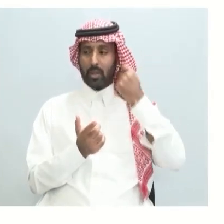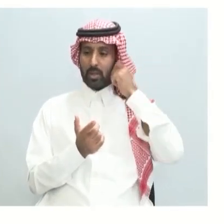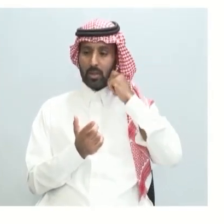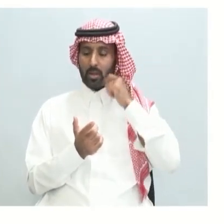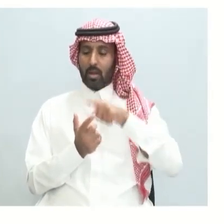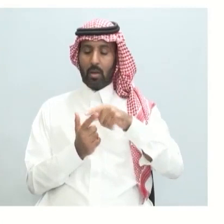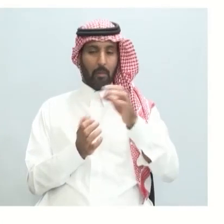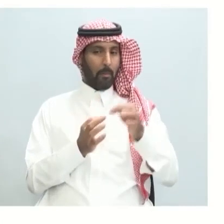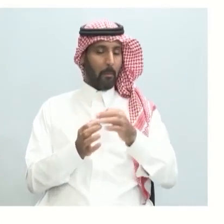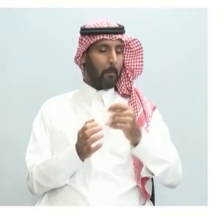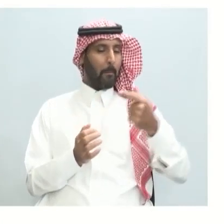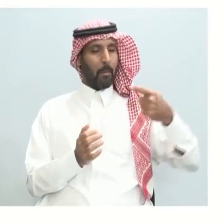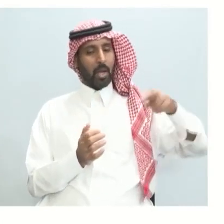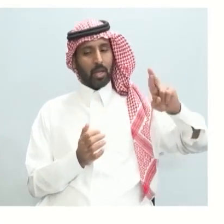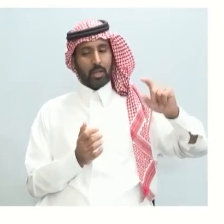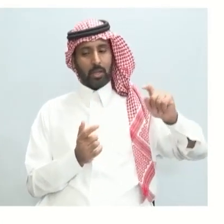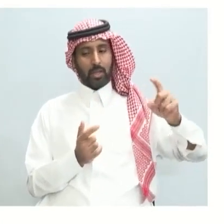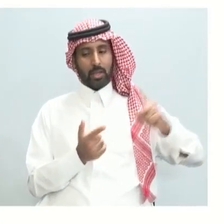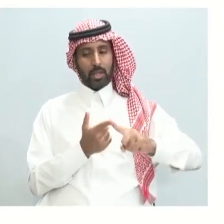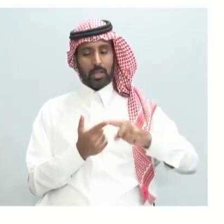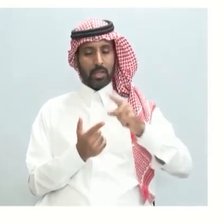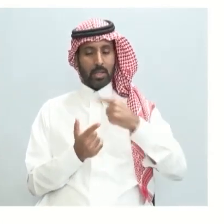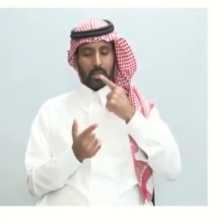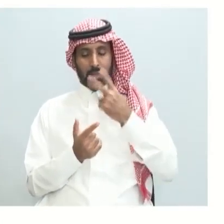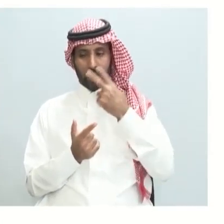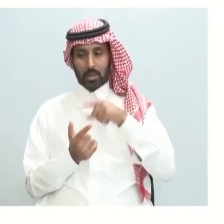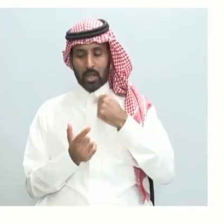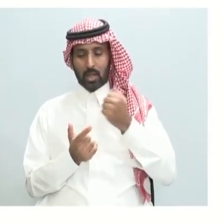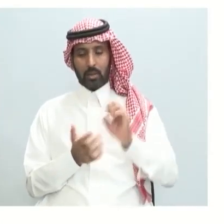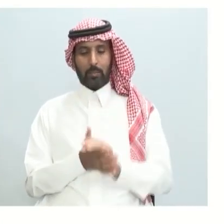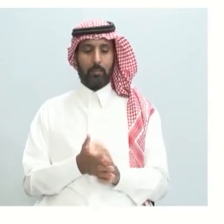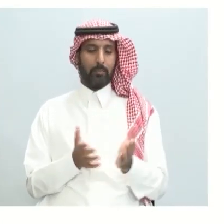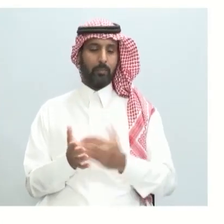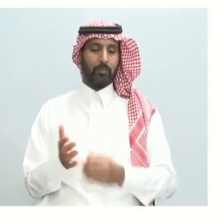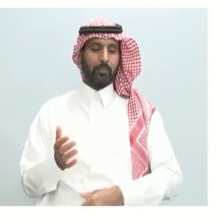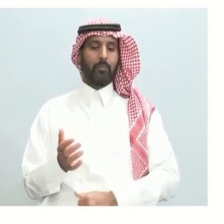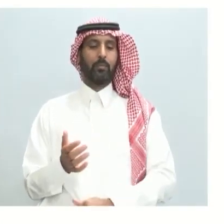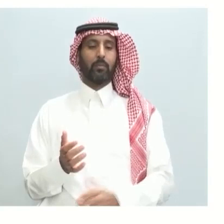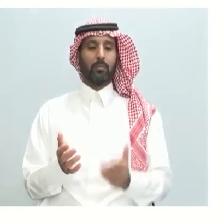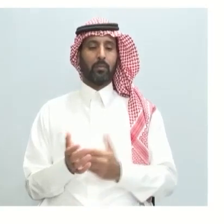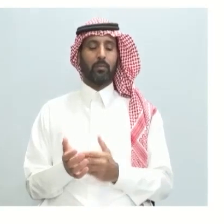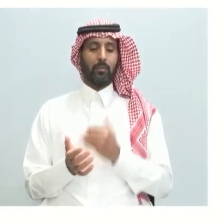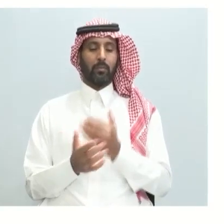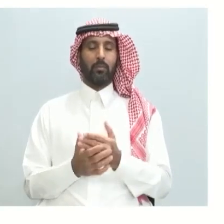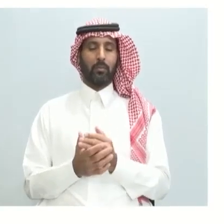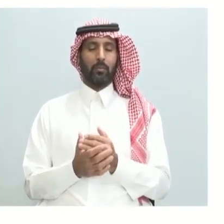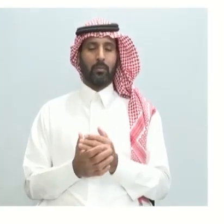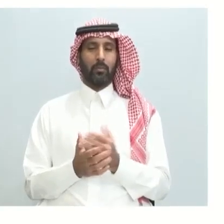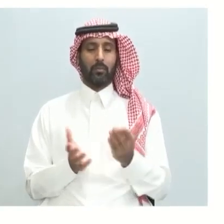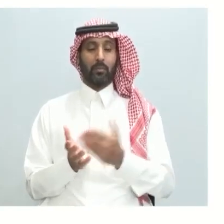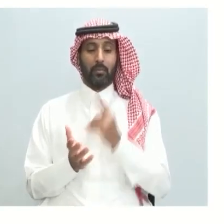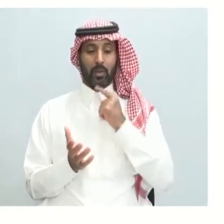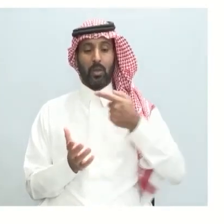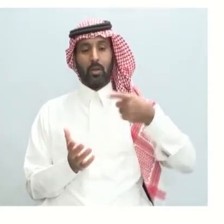city near Prague in what is now the Czech Republic, of course. She had a long and varied career around the world.